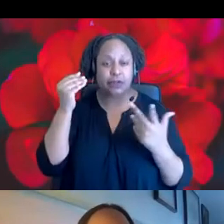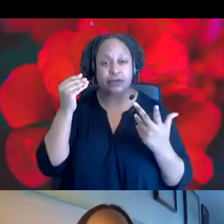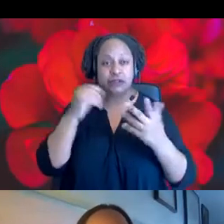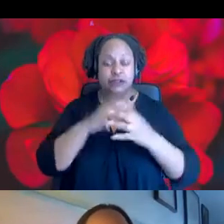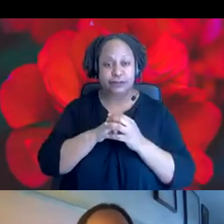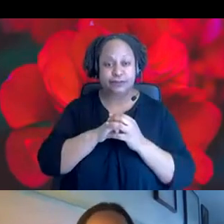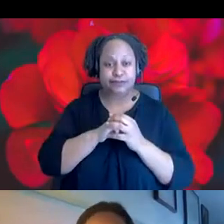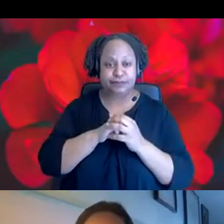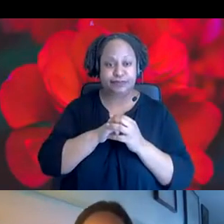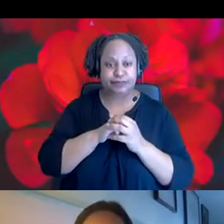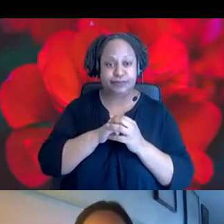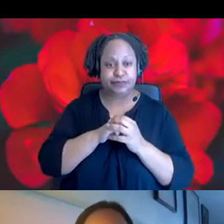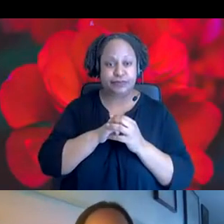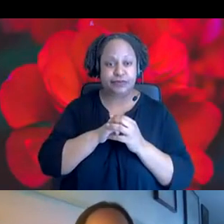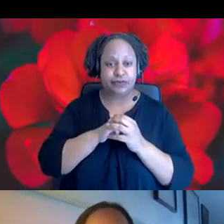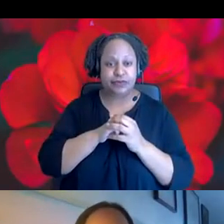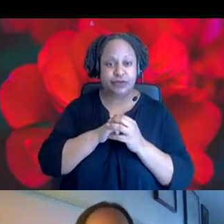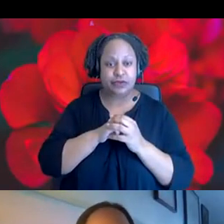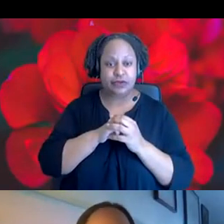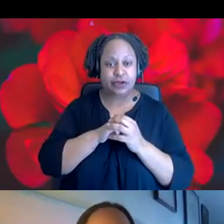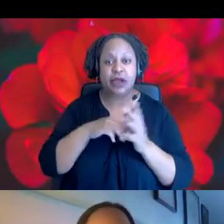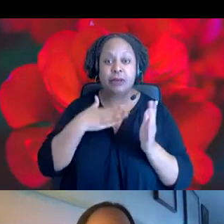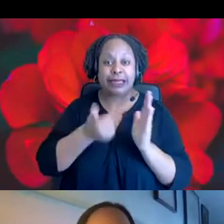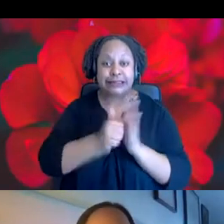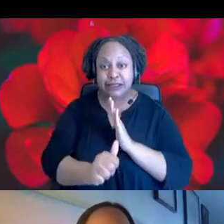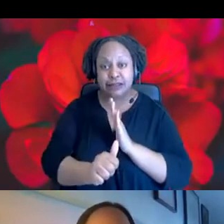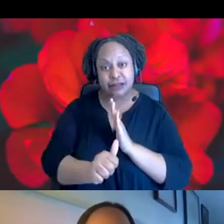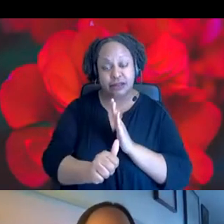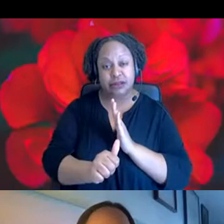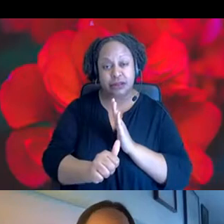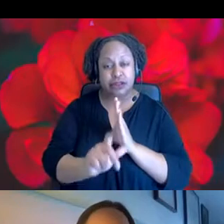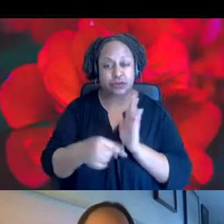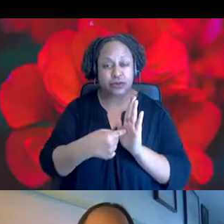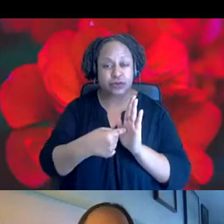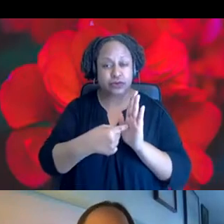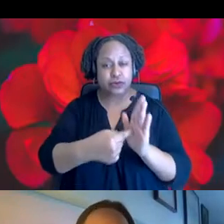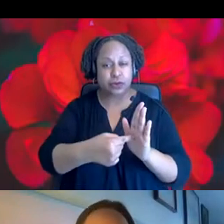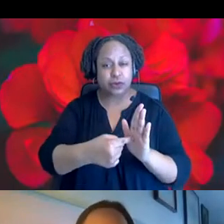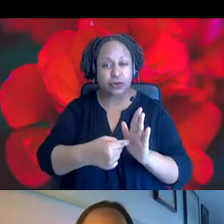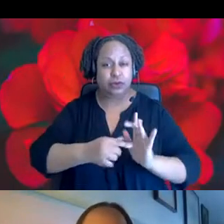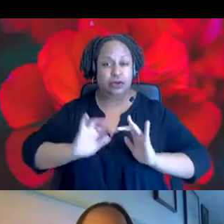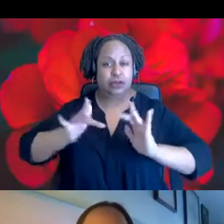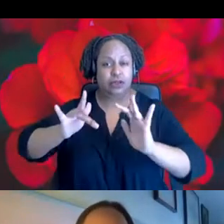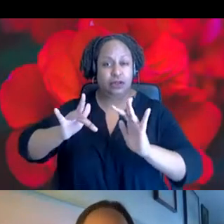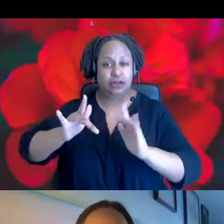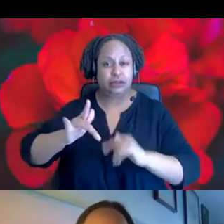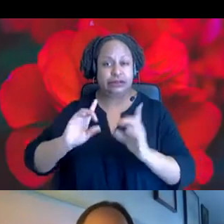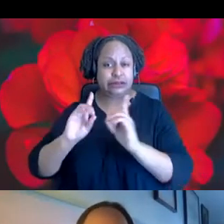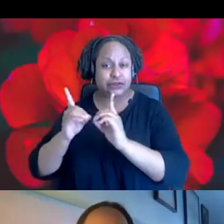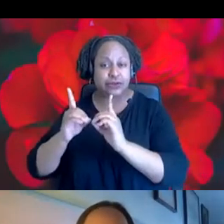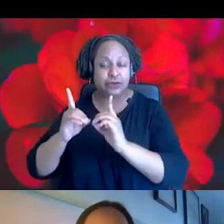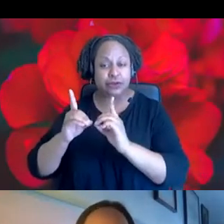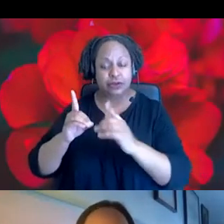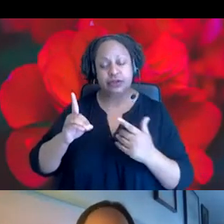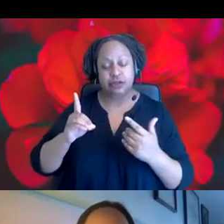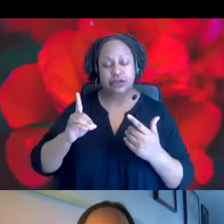that my skills and my art form is meant to be viewed? Does it land the same? Does it matter as